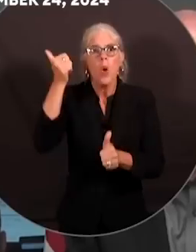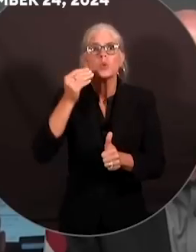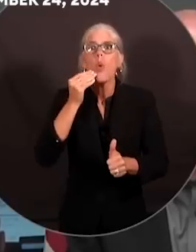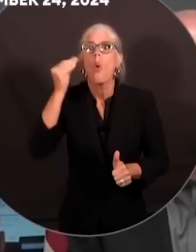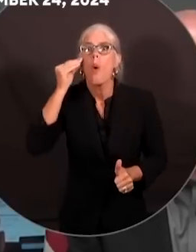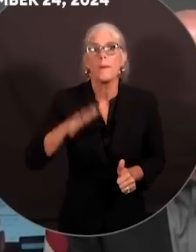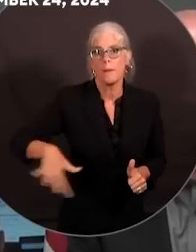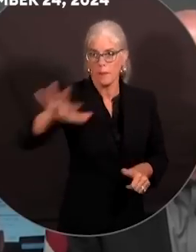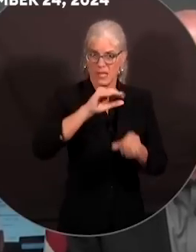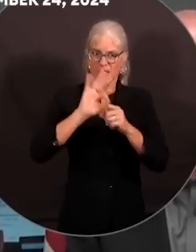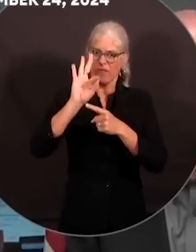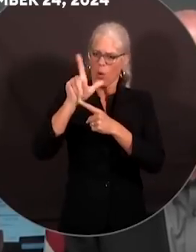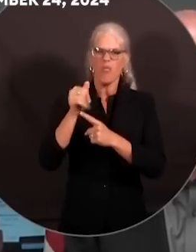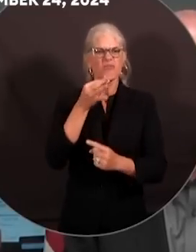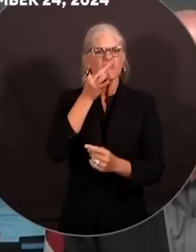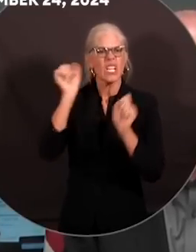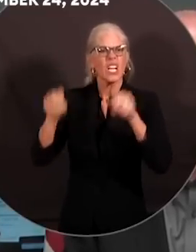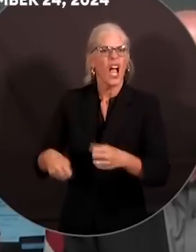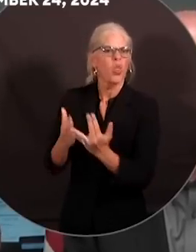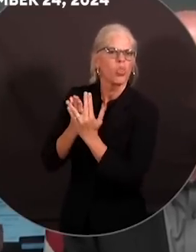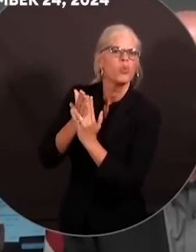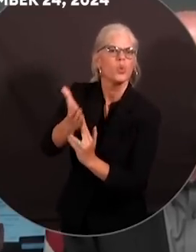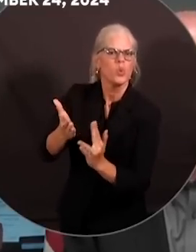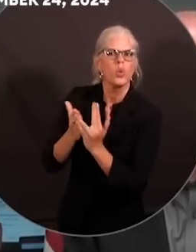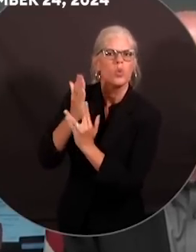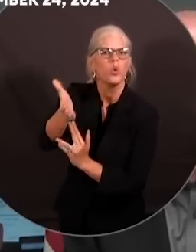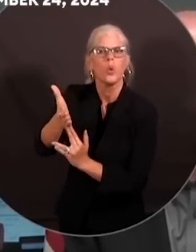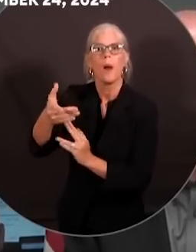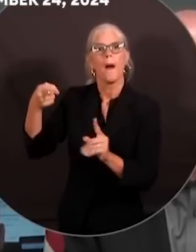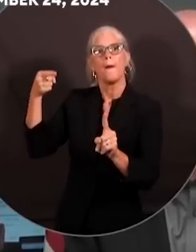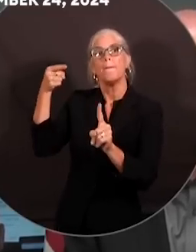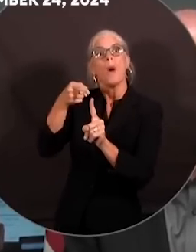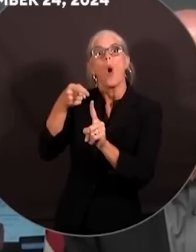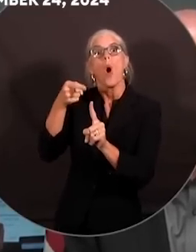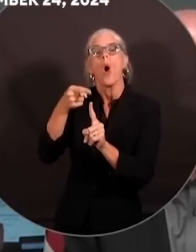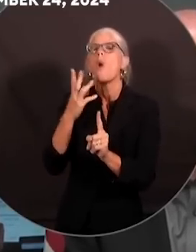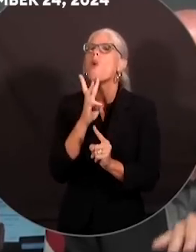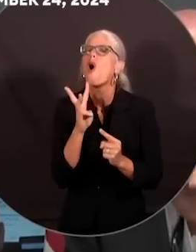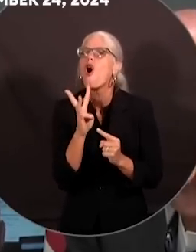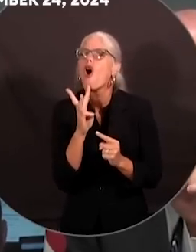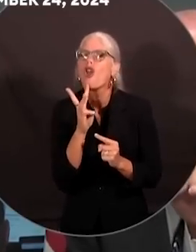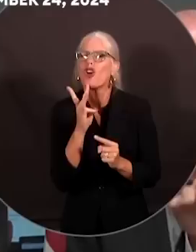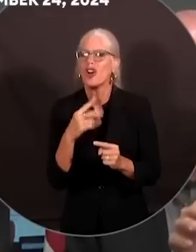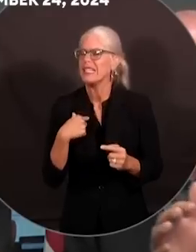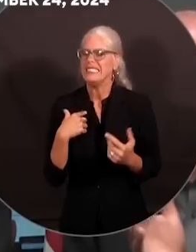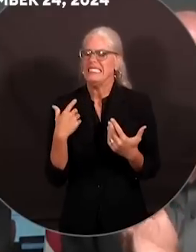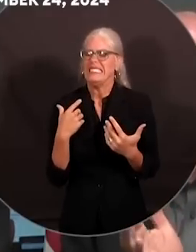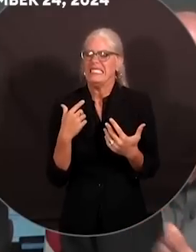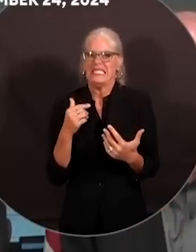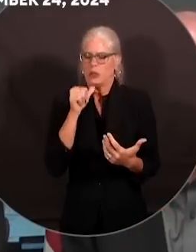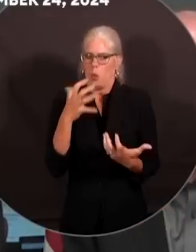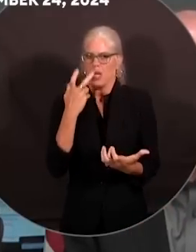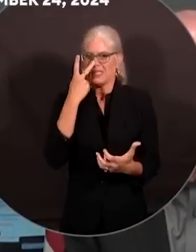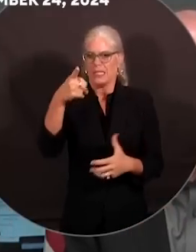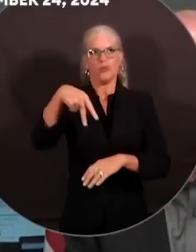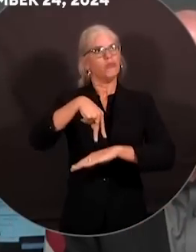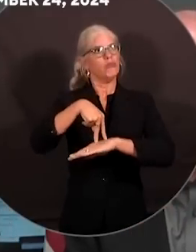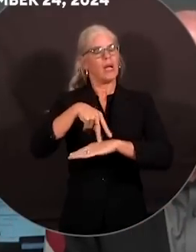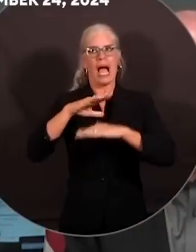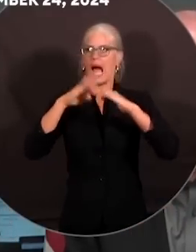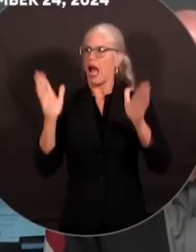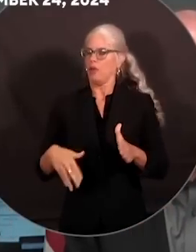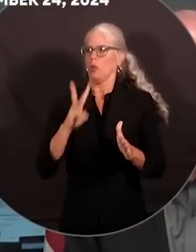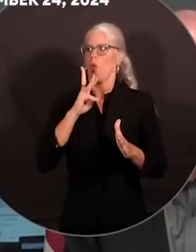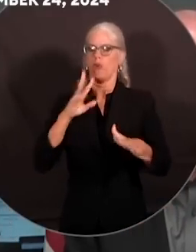point. It's the fear of what happens with the water to get inland, get on higher ground. And if you're in